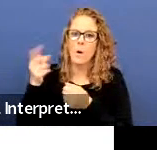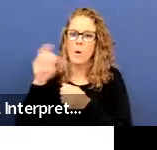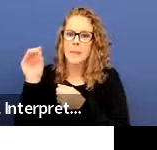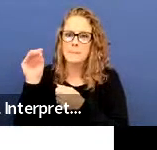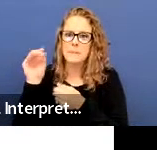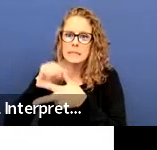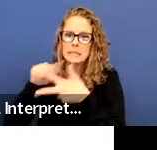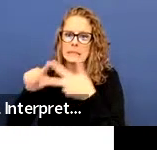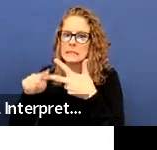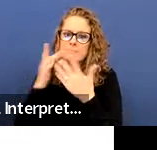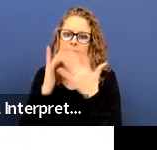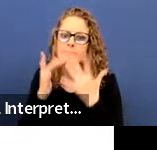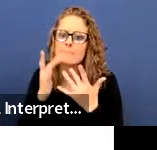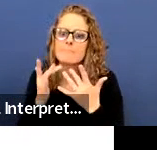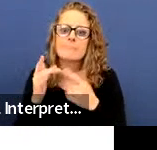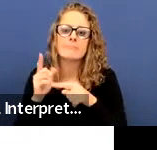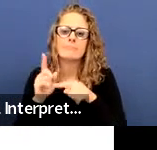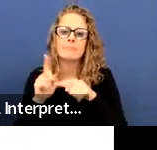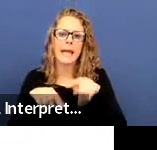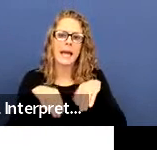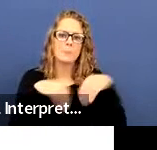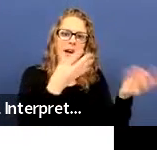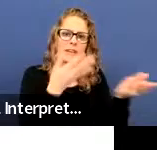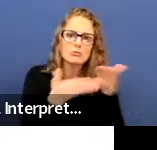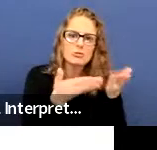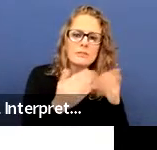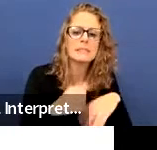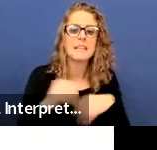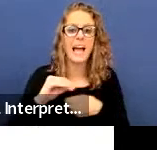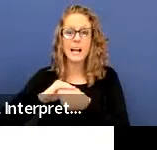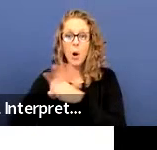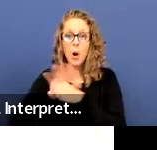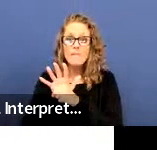and getting their service delivery. And COVID has